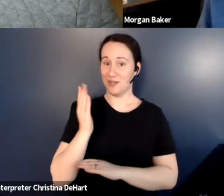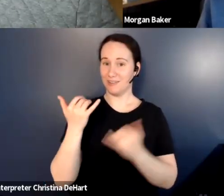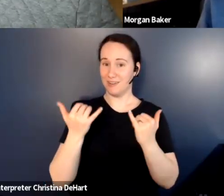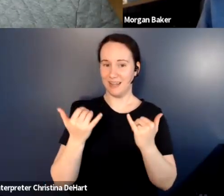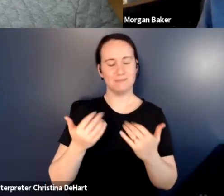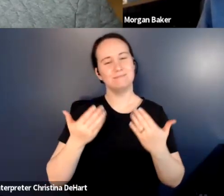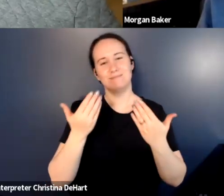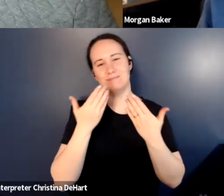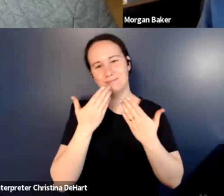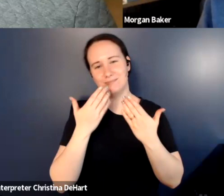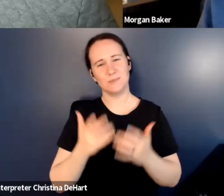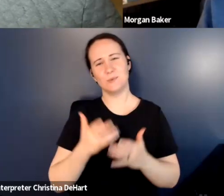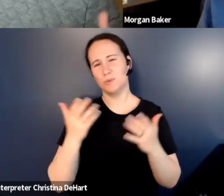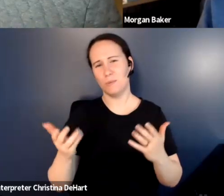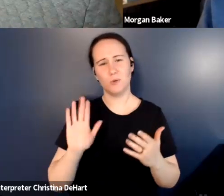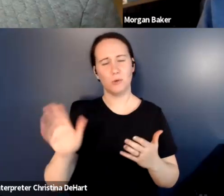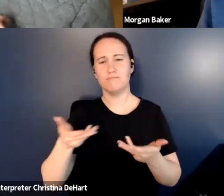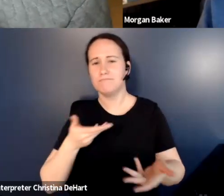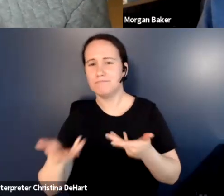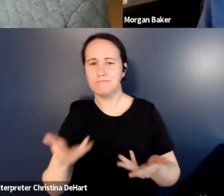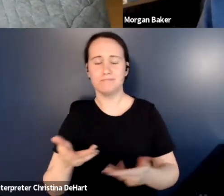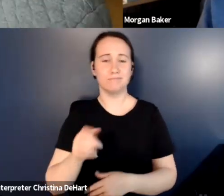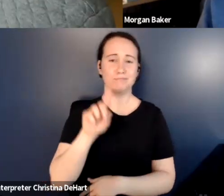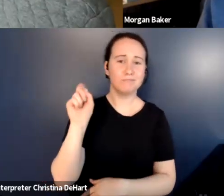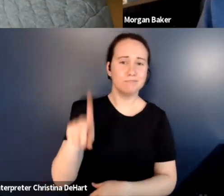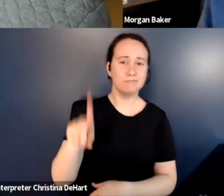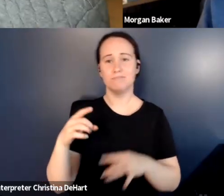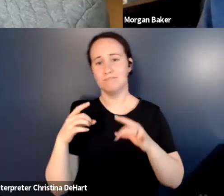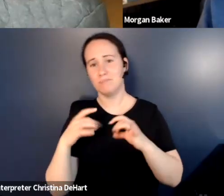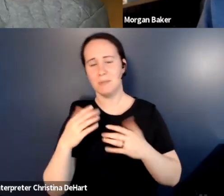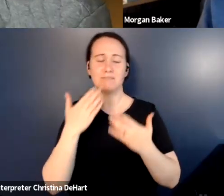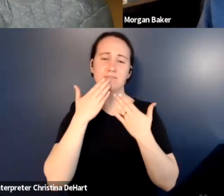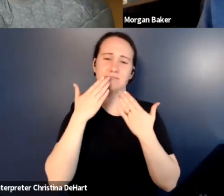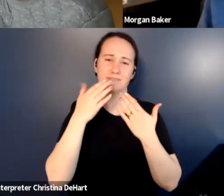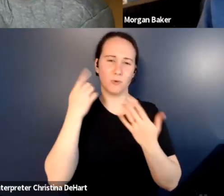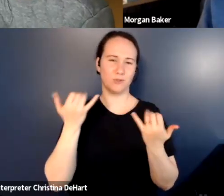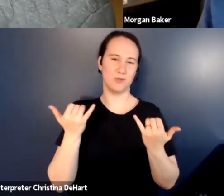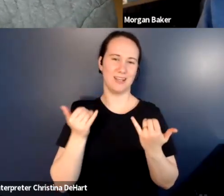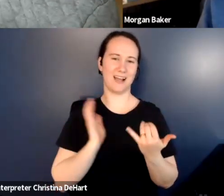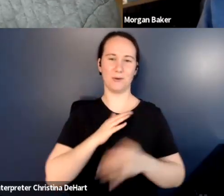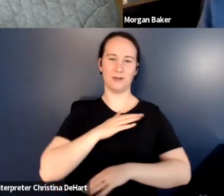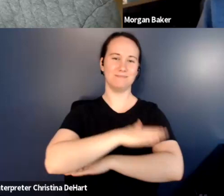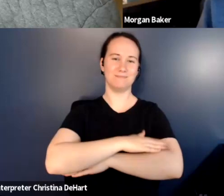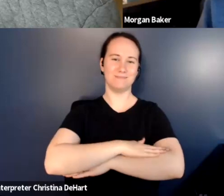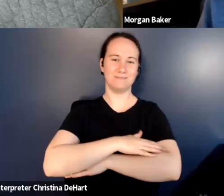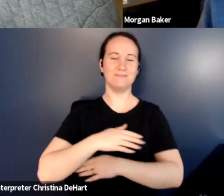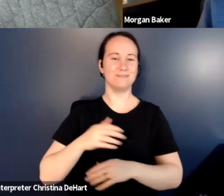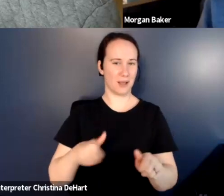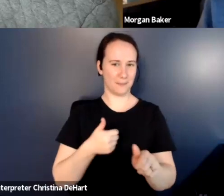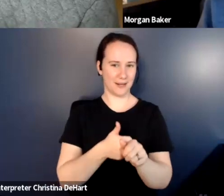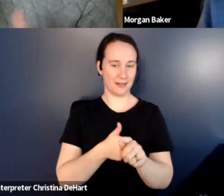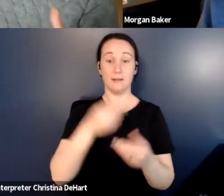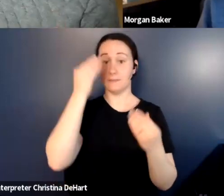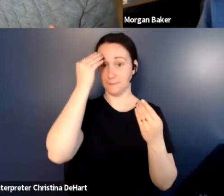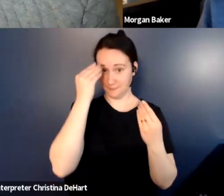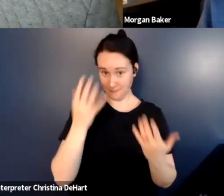to thank everyone so much for your engagement and your questions and feedback in today's Unified Platform Update. As I mentioned, a lot